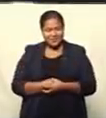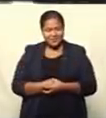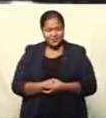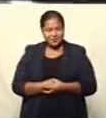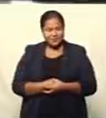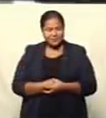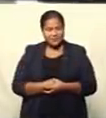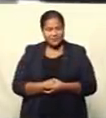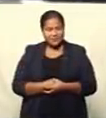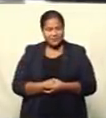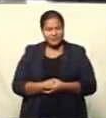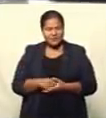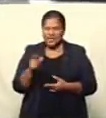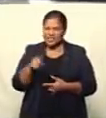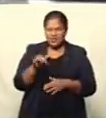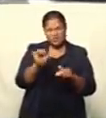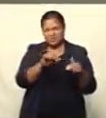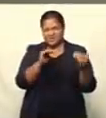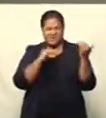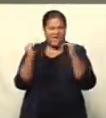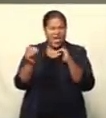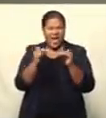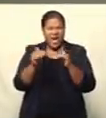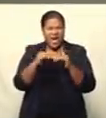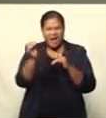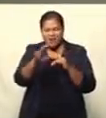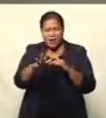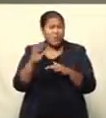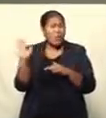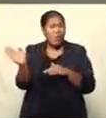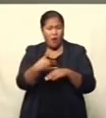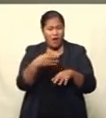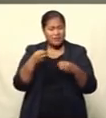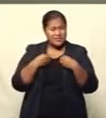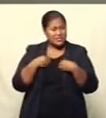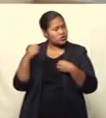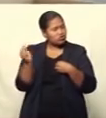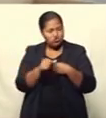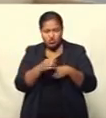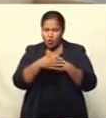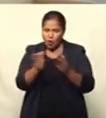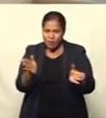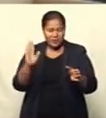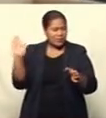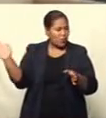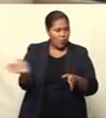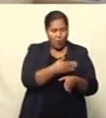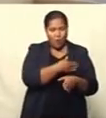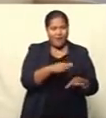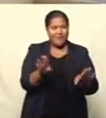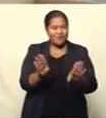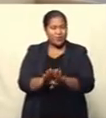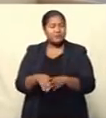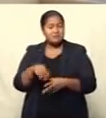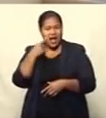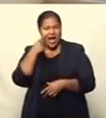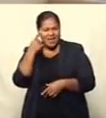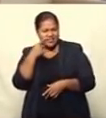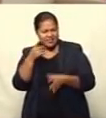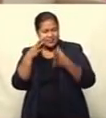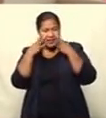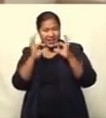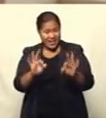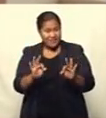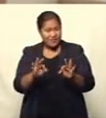good ground. In fact, all the businesses can open across the board. I need this one, the curfew. Will we go